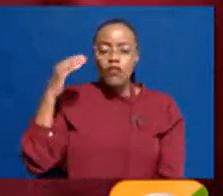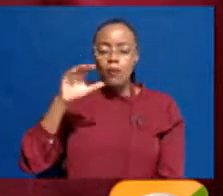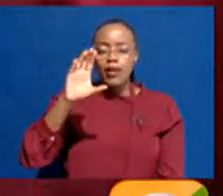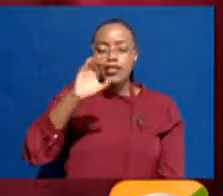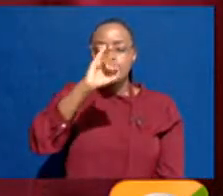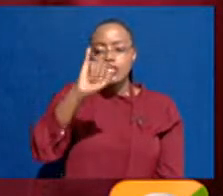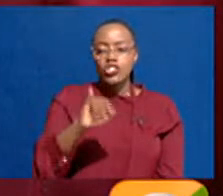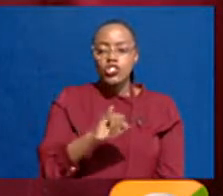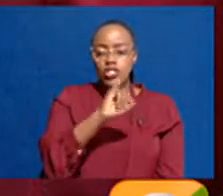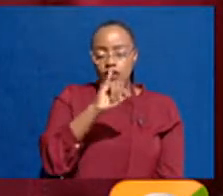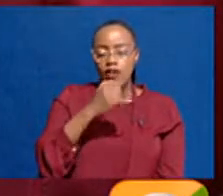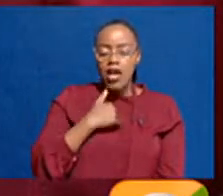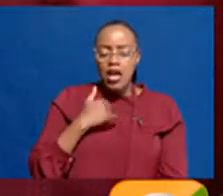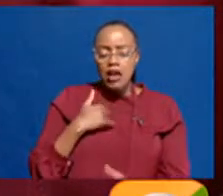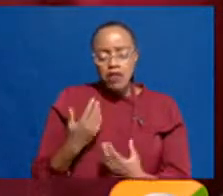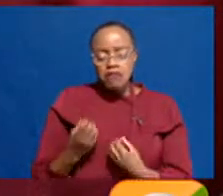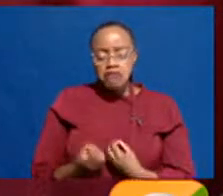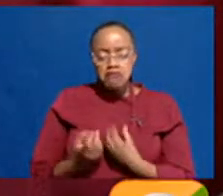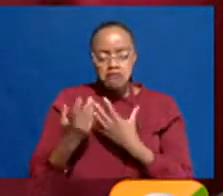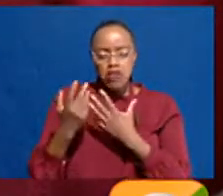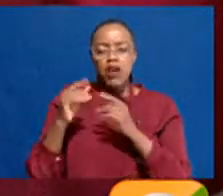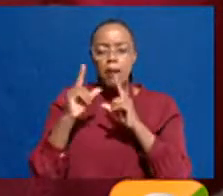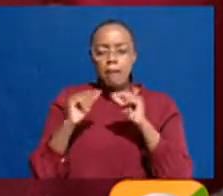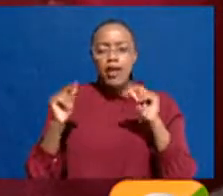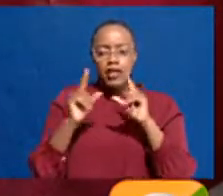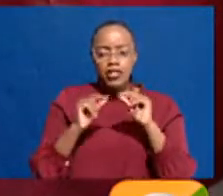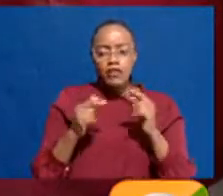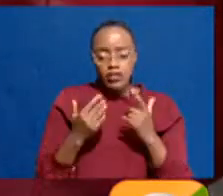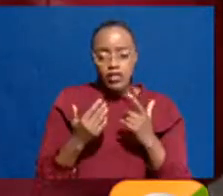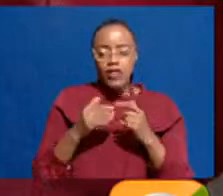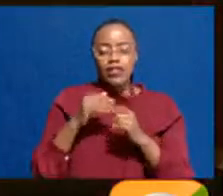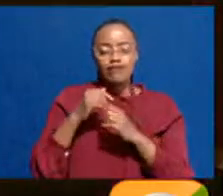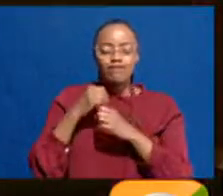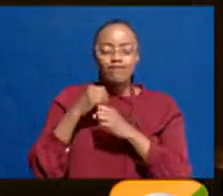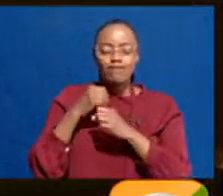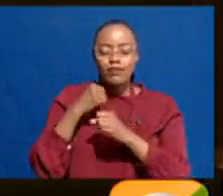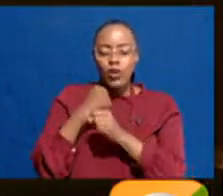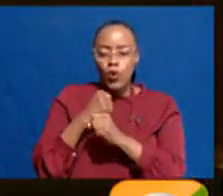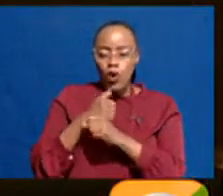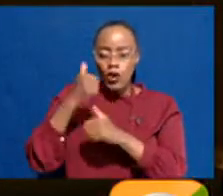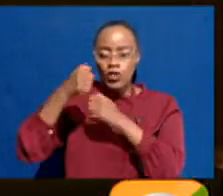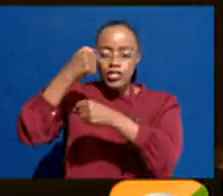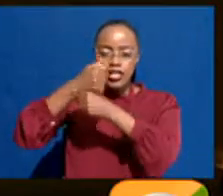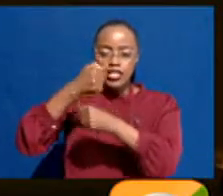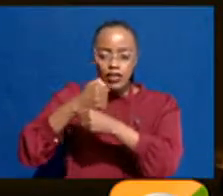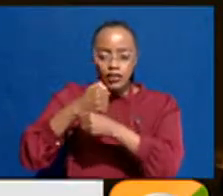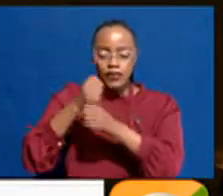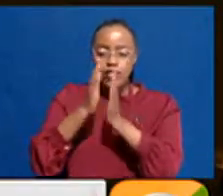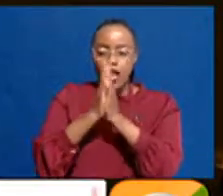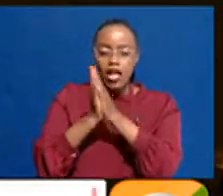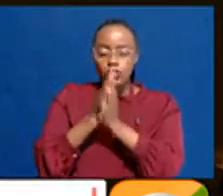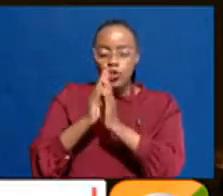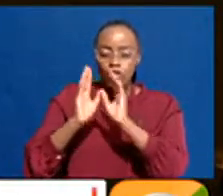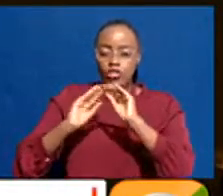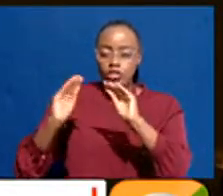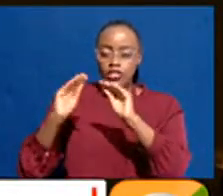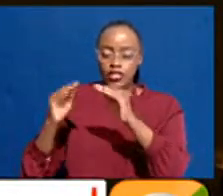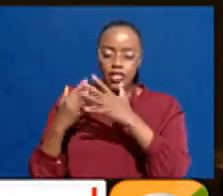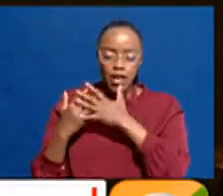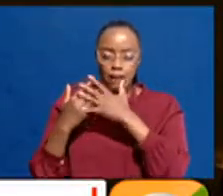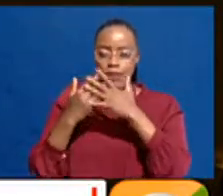Willie Mutunga paid tribute to her indomitable spirits. The story about teaching